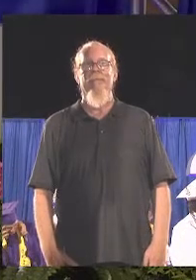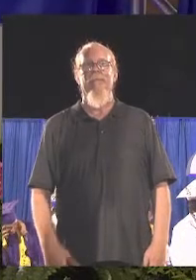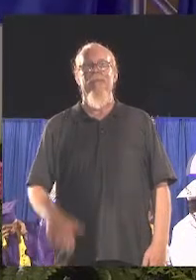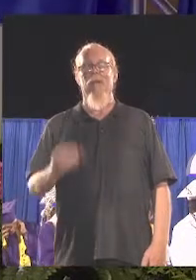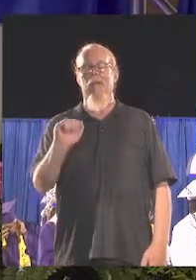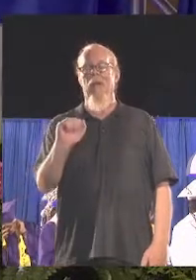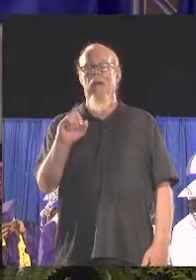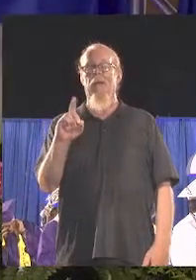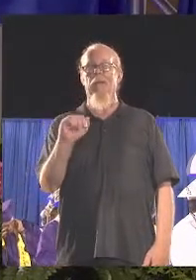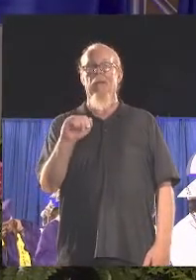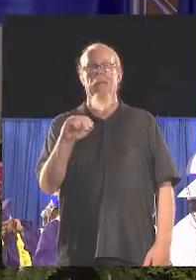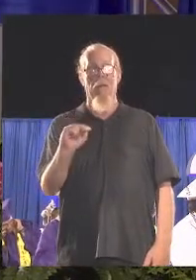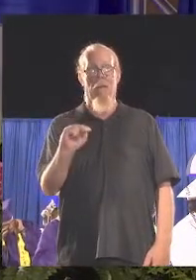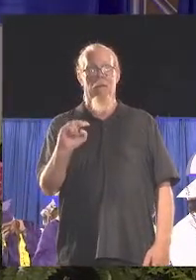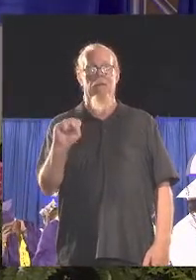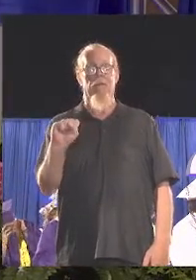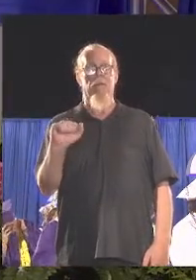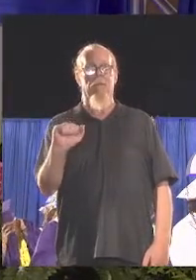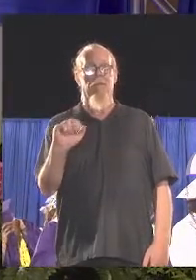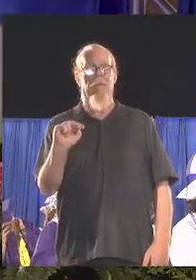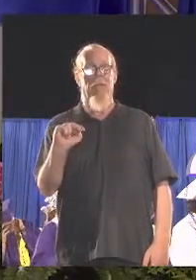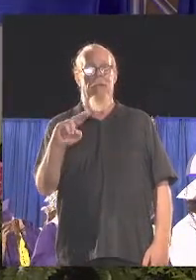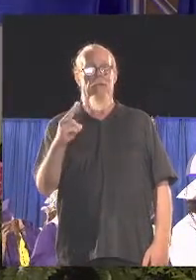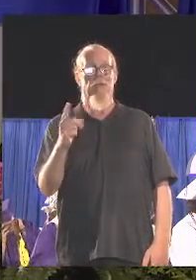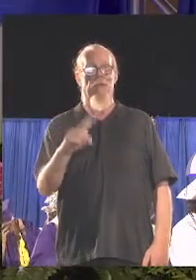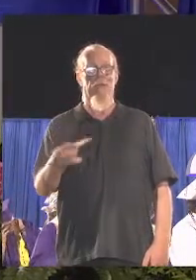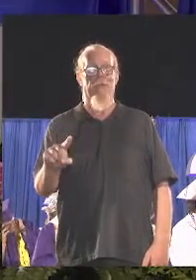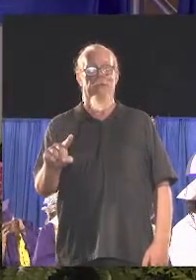Adan Sanchez, St. Phillips College.